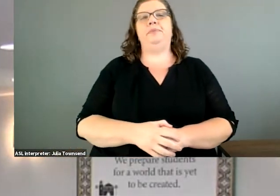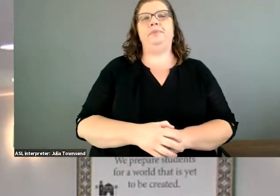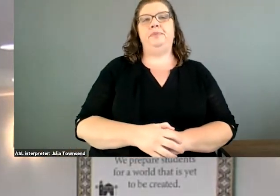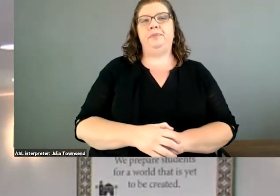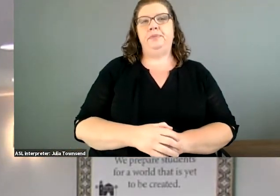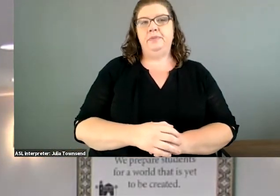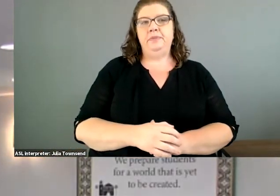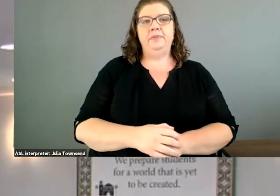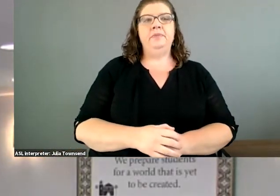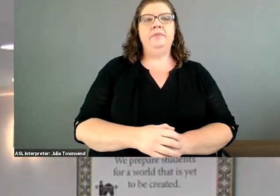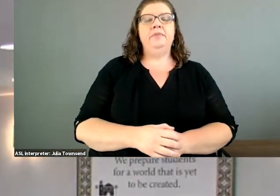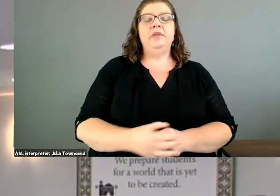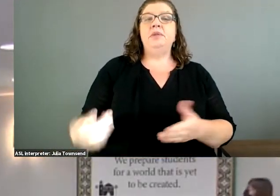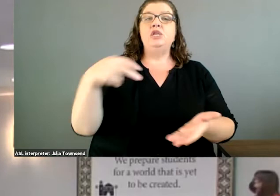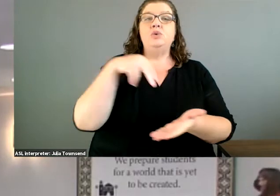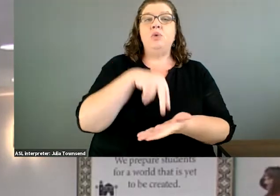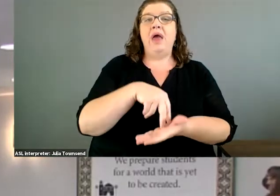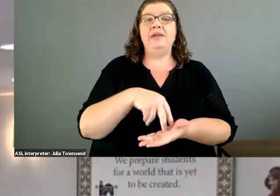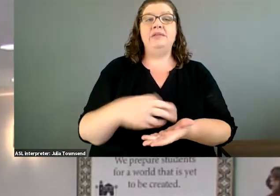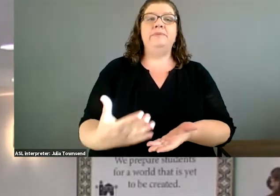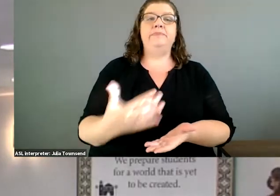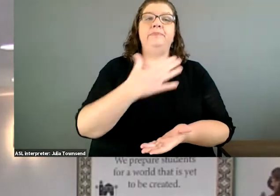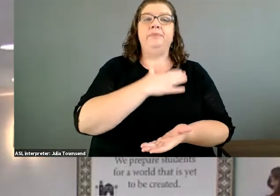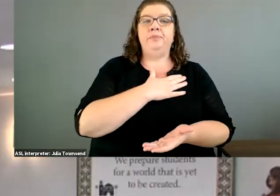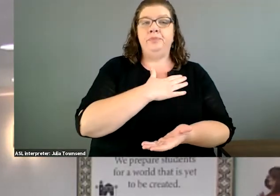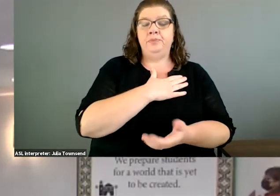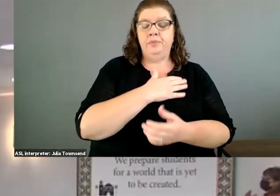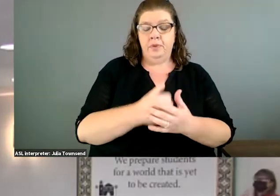Please rise, put your right hand over your heart.